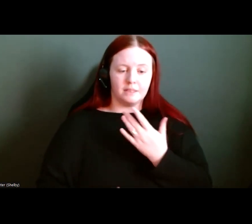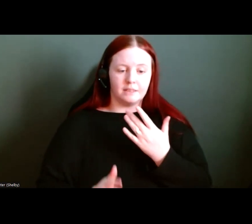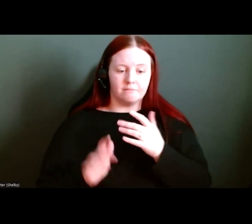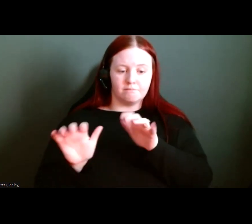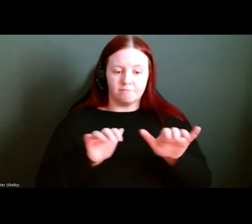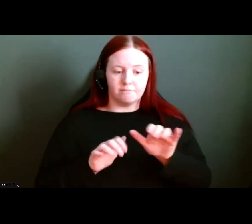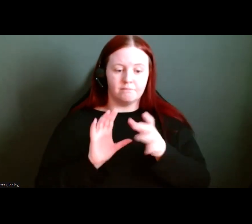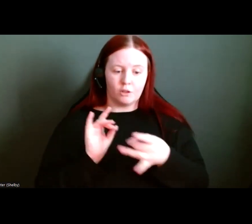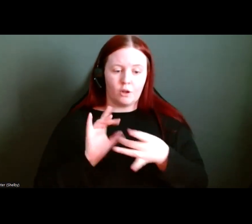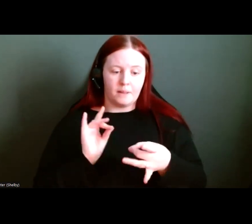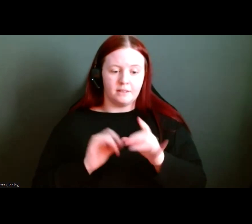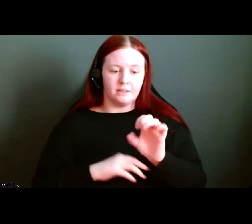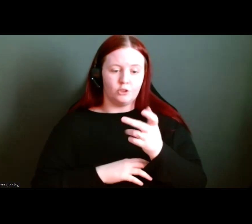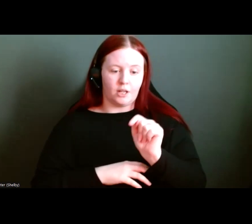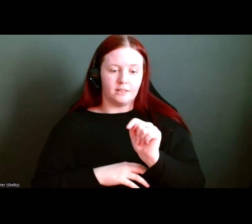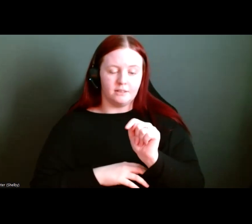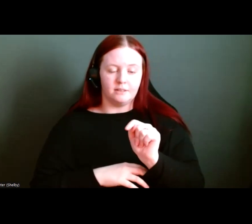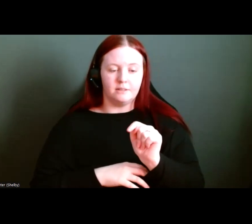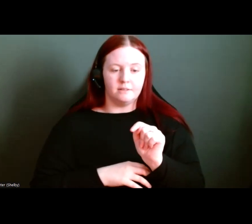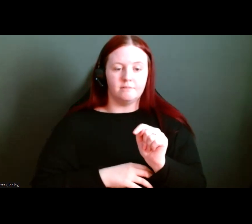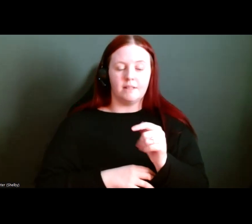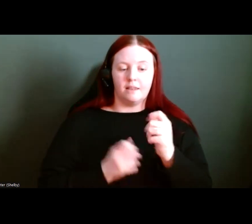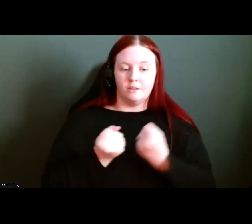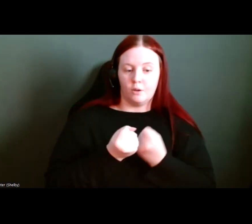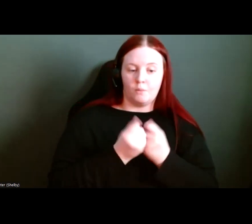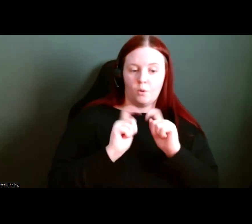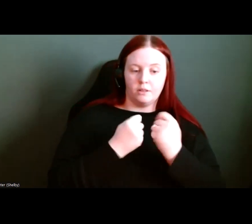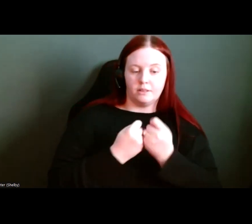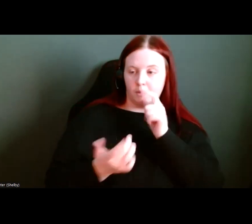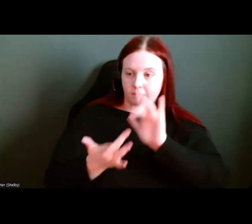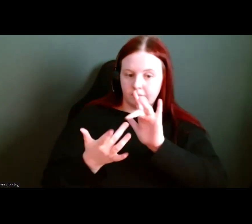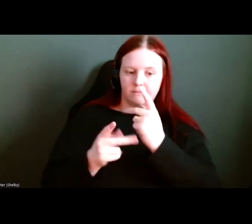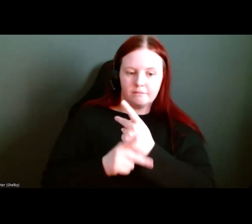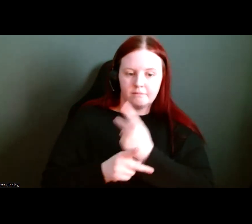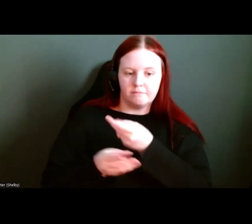in the chat and a member of our event support team will do their best to help you.